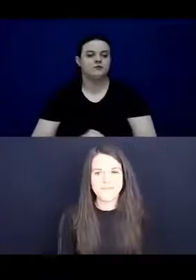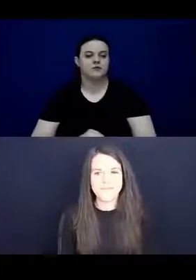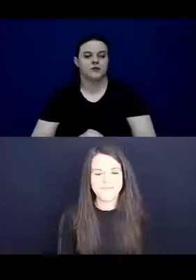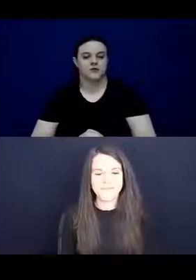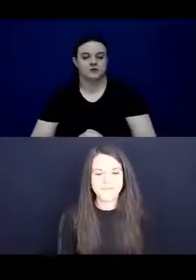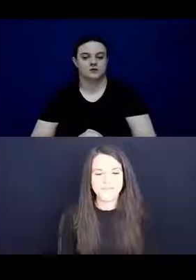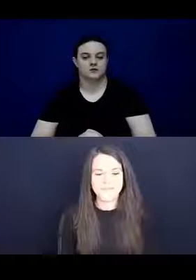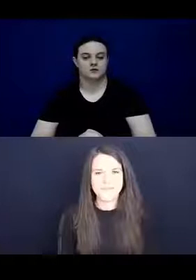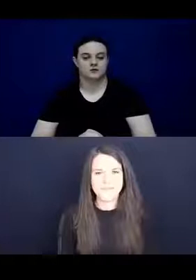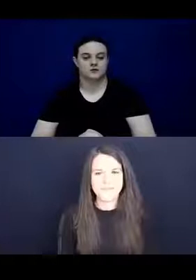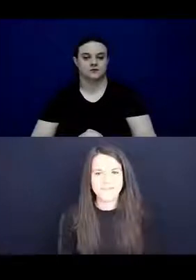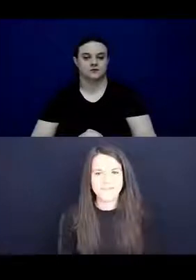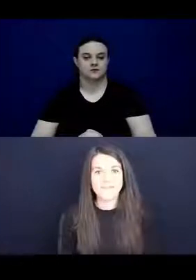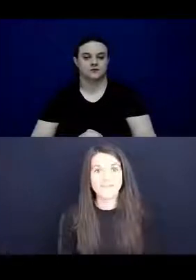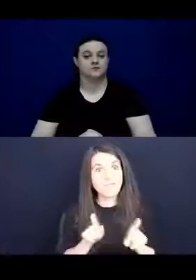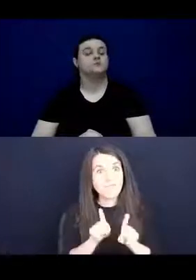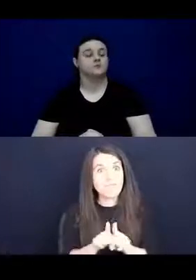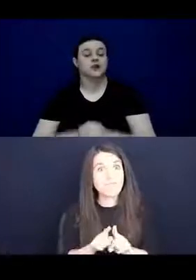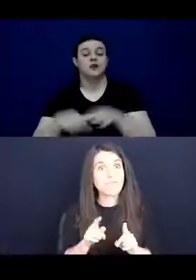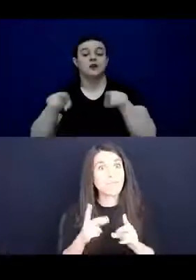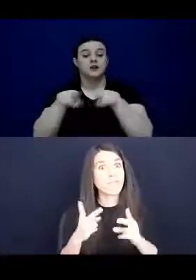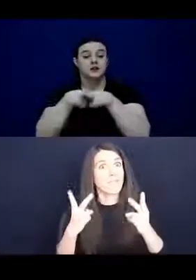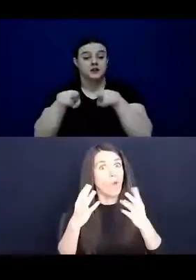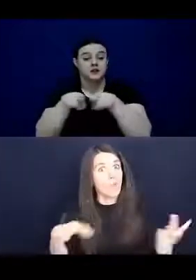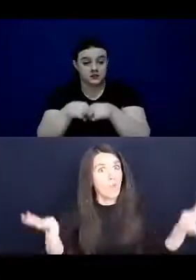It is also personalized. That is, it is